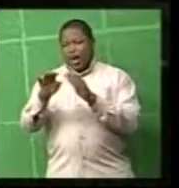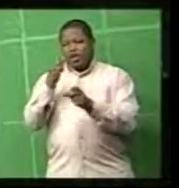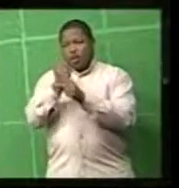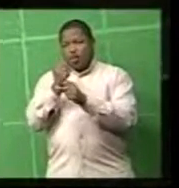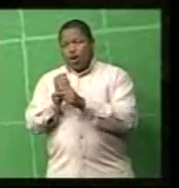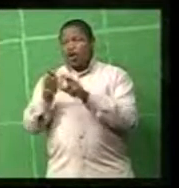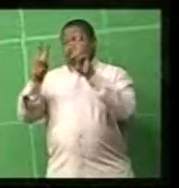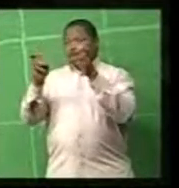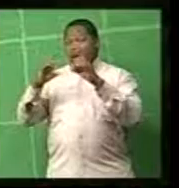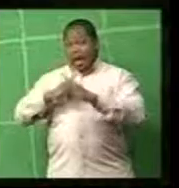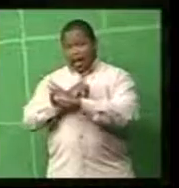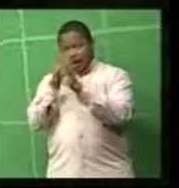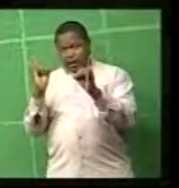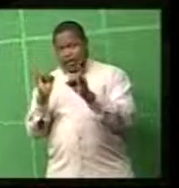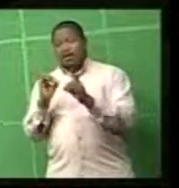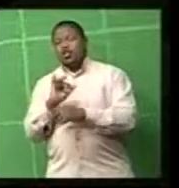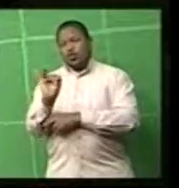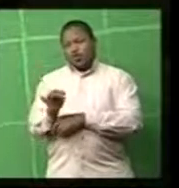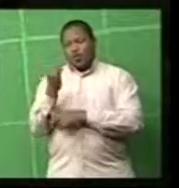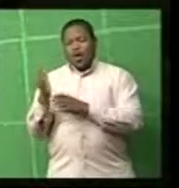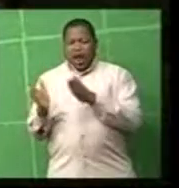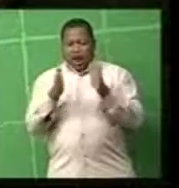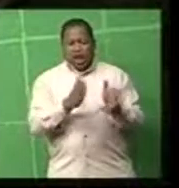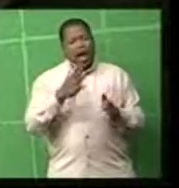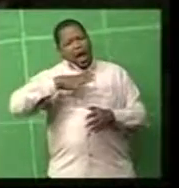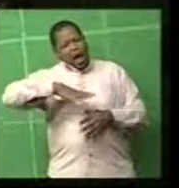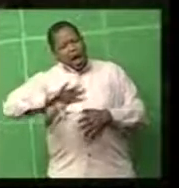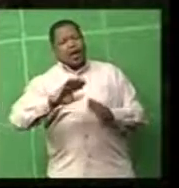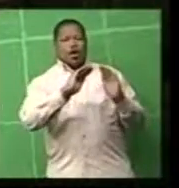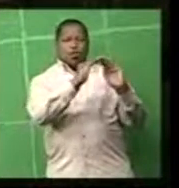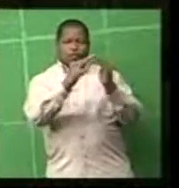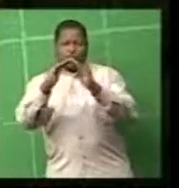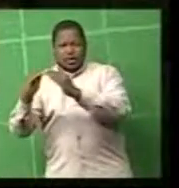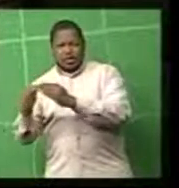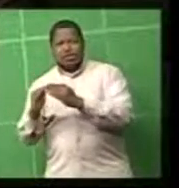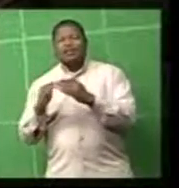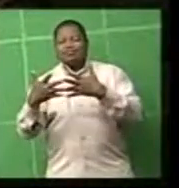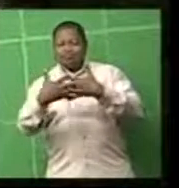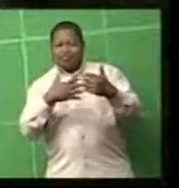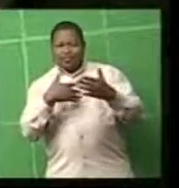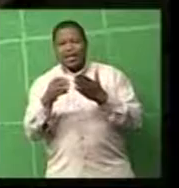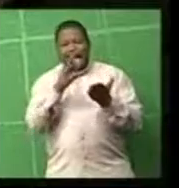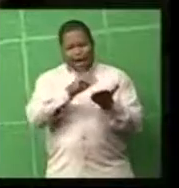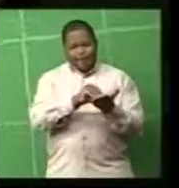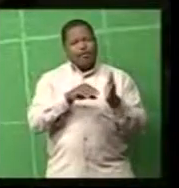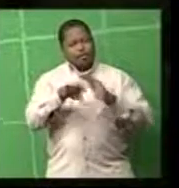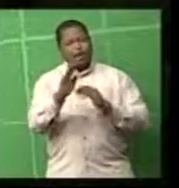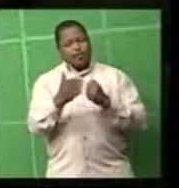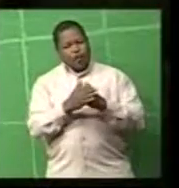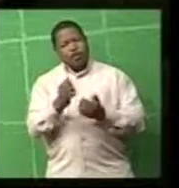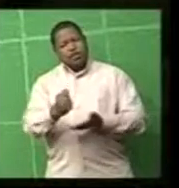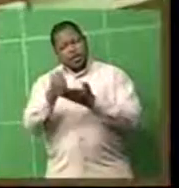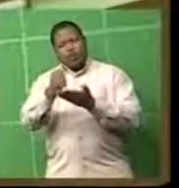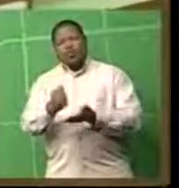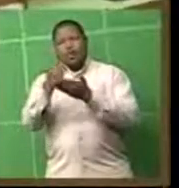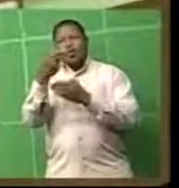by strengthening the role of communities. This will improve adherence